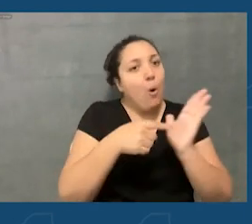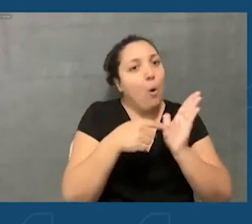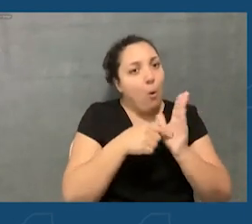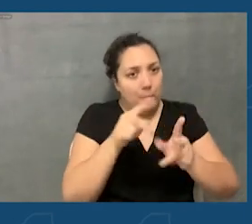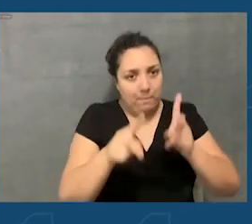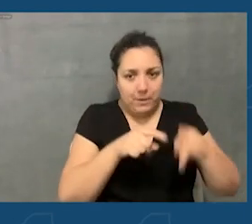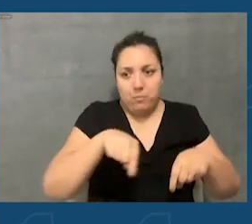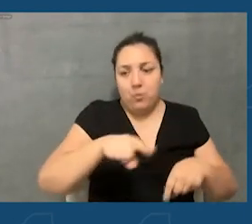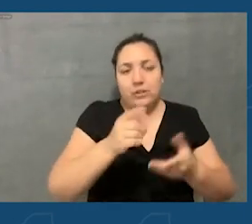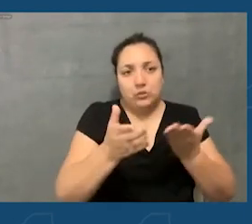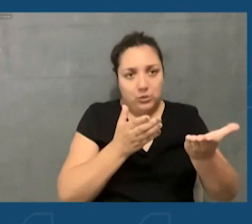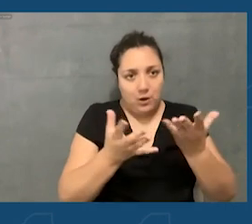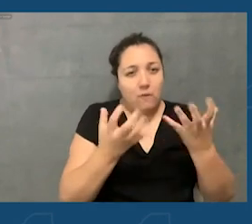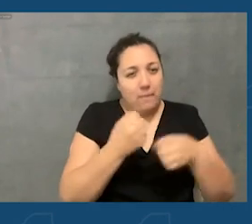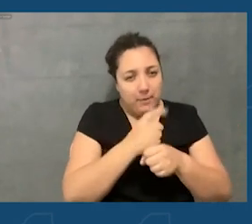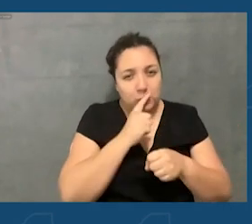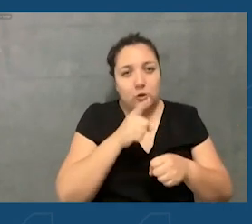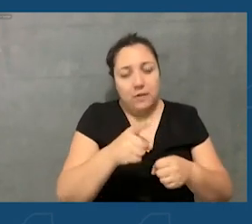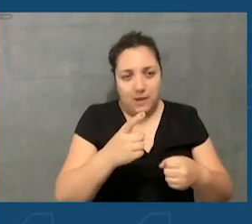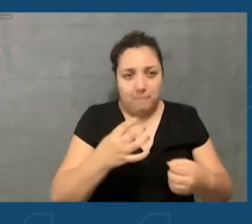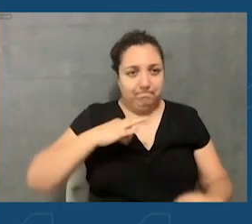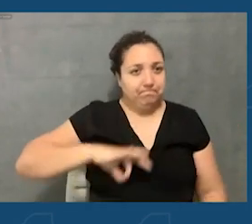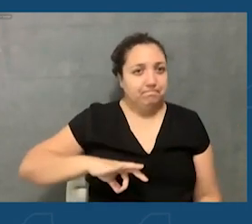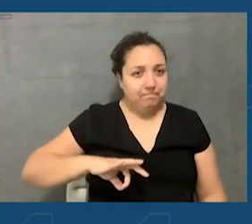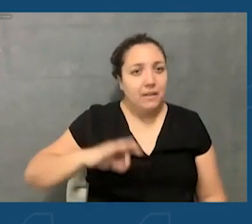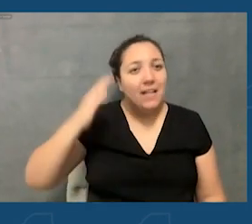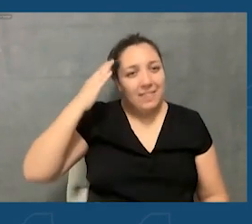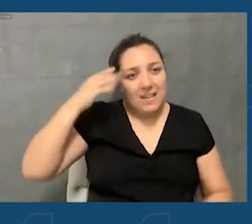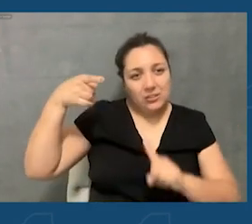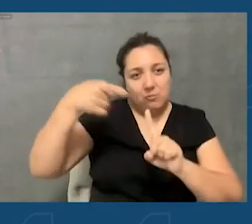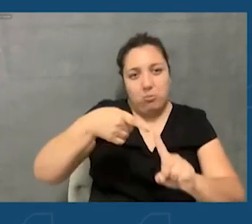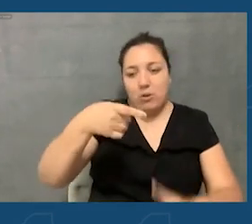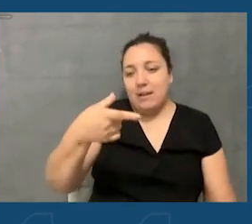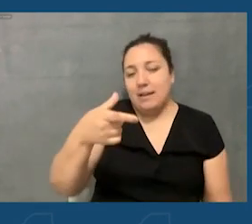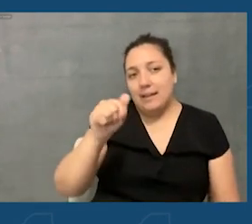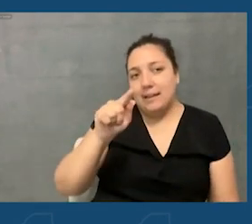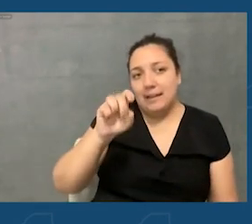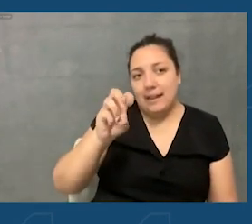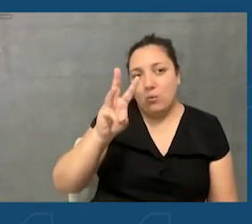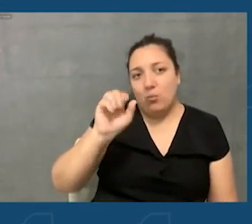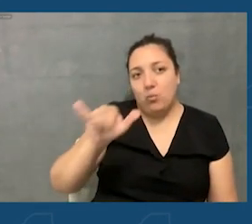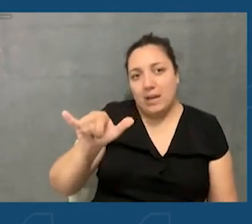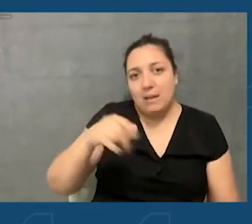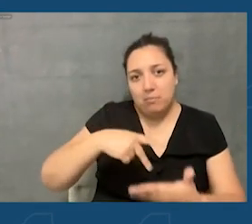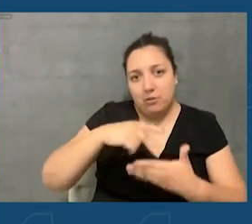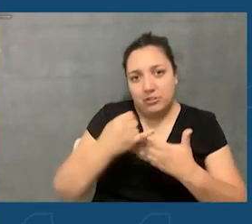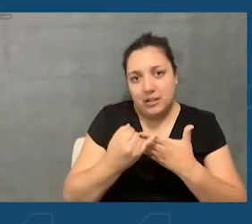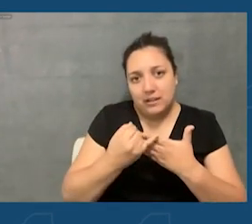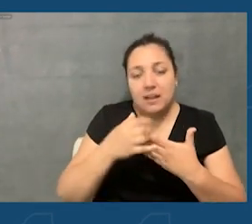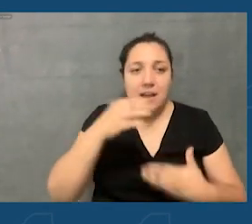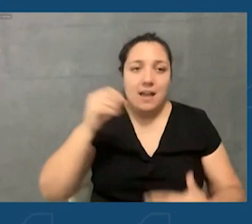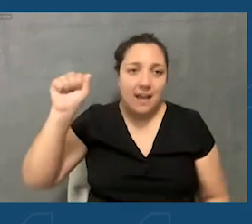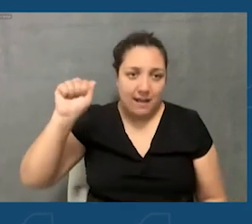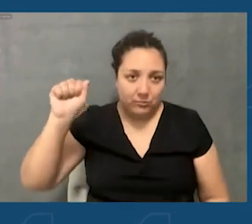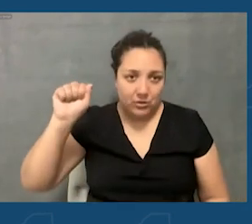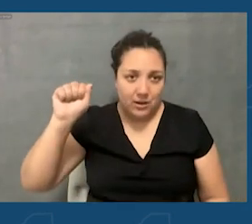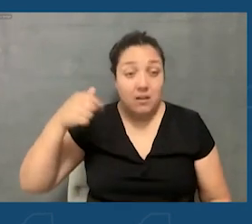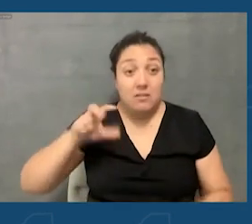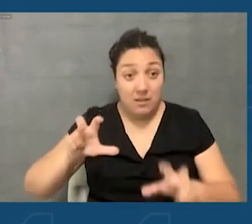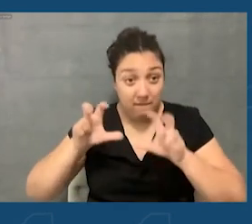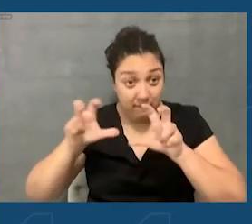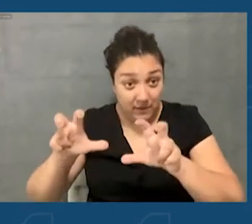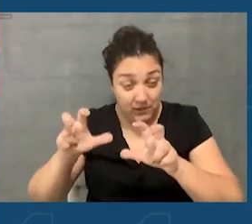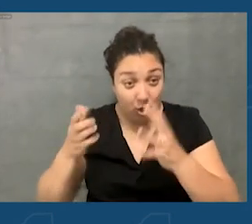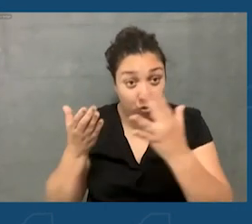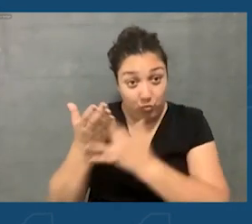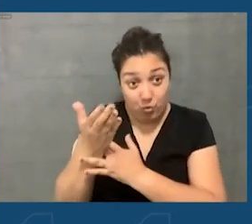kind of accommodation. And that's what Gateway is about. That's what all our investment's about. Amtrak is investing through the Infrastructure Act